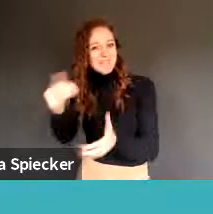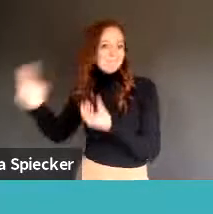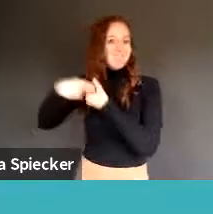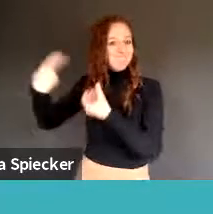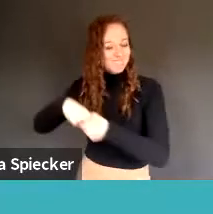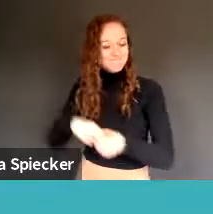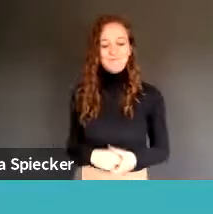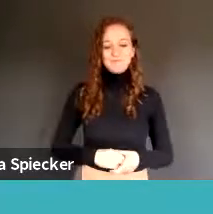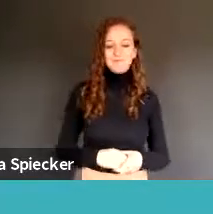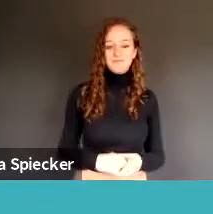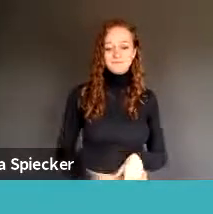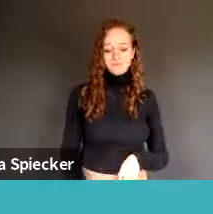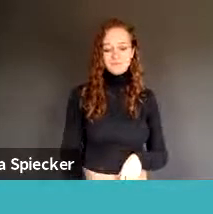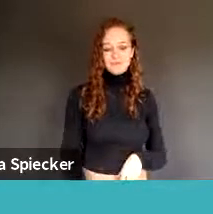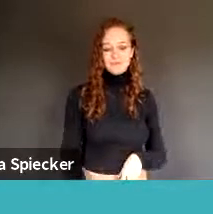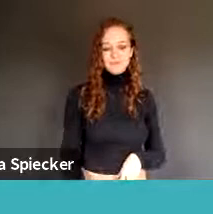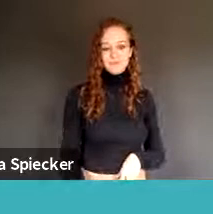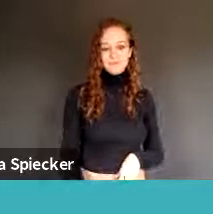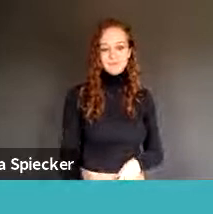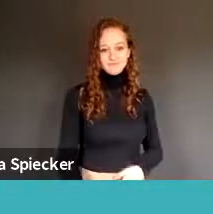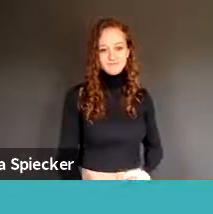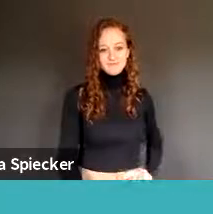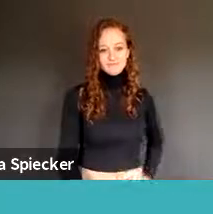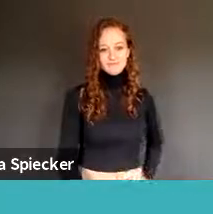She was always ready to quench my urge for adventures as well.